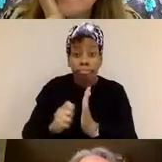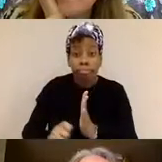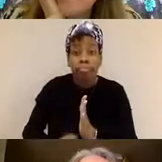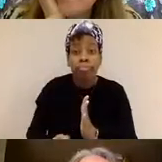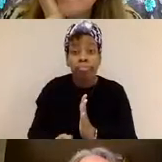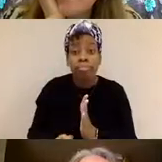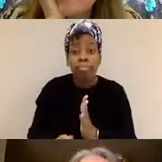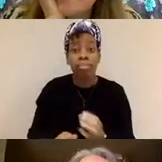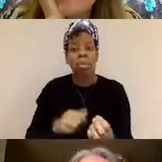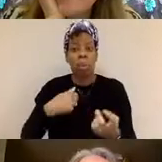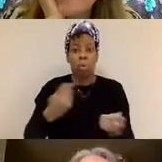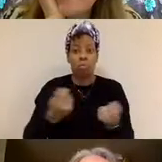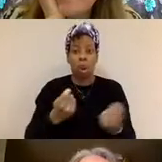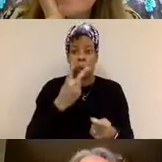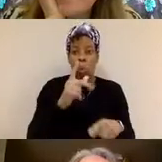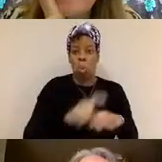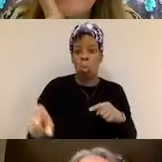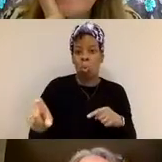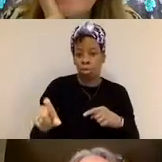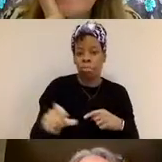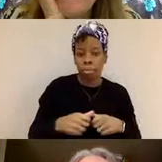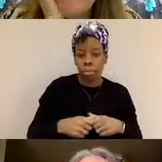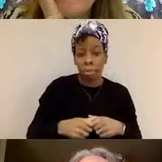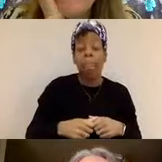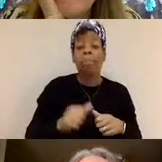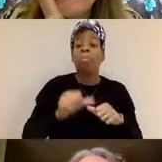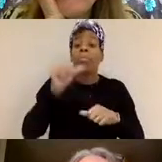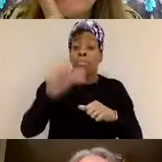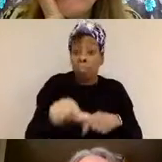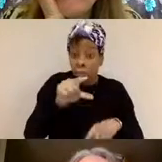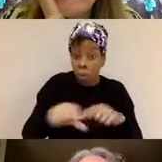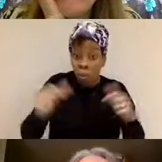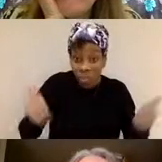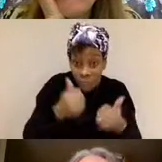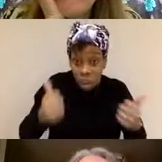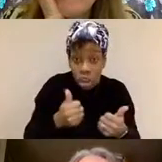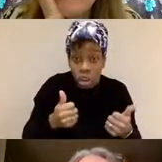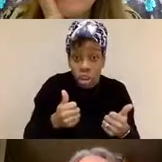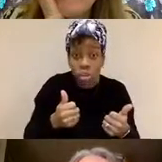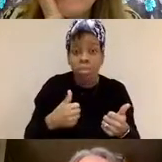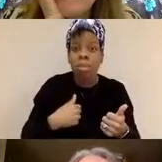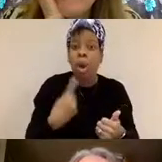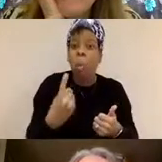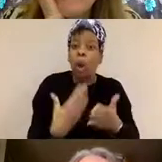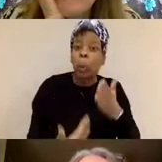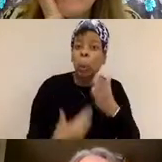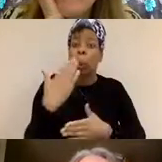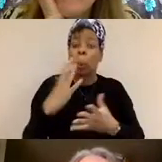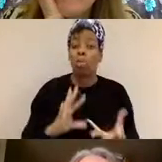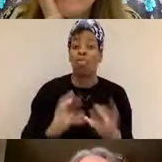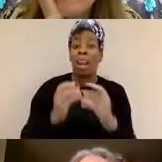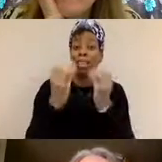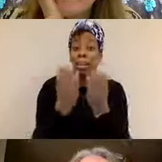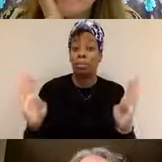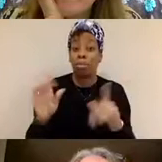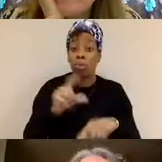of those courses. And then following those courses, we'll be delivering one of our new curating exhibition courses at